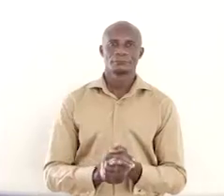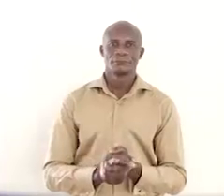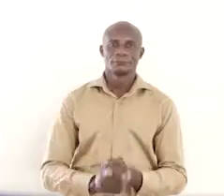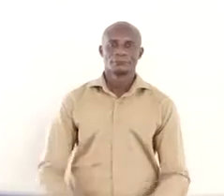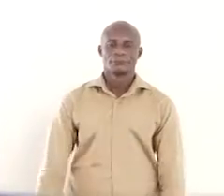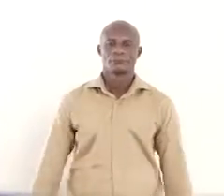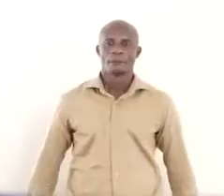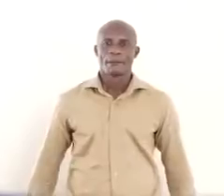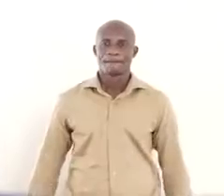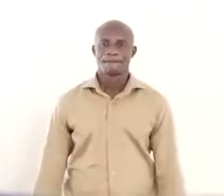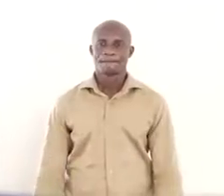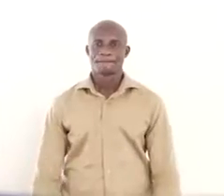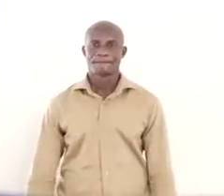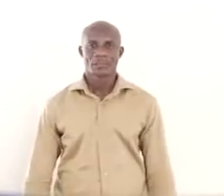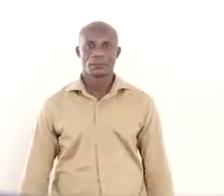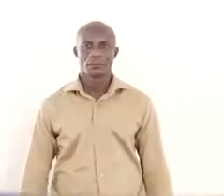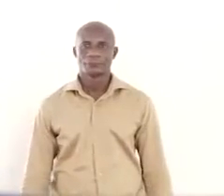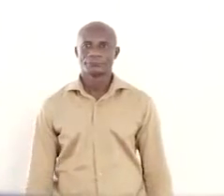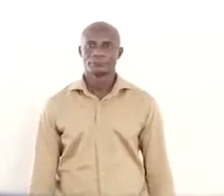Please be seated.